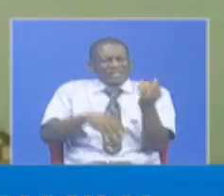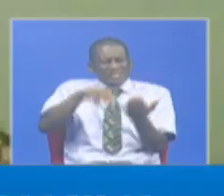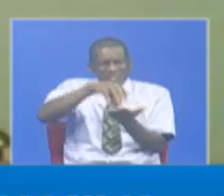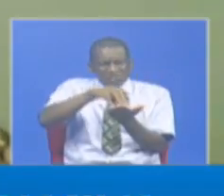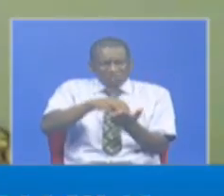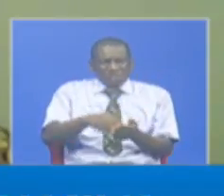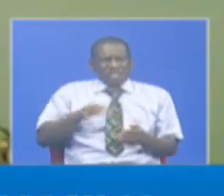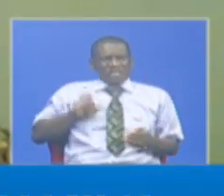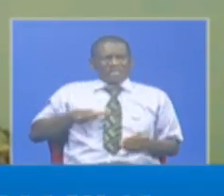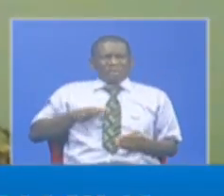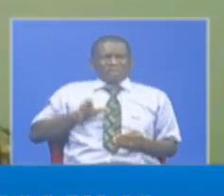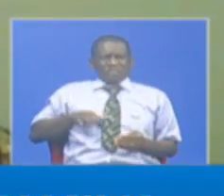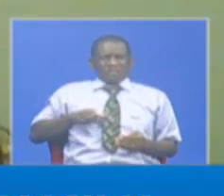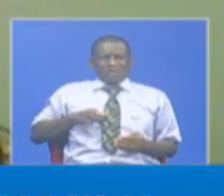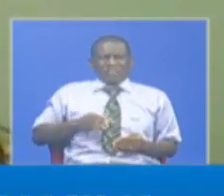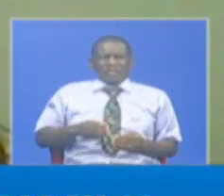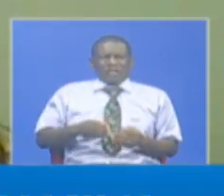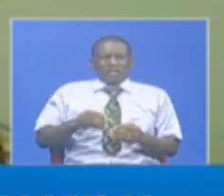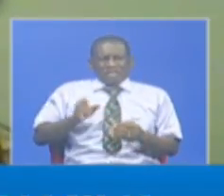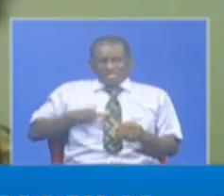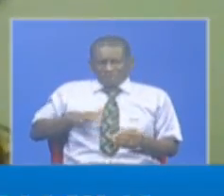mother